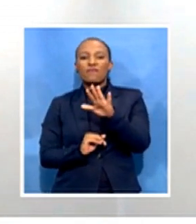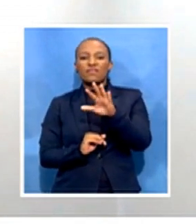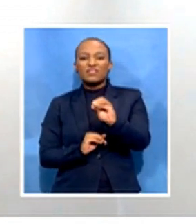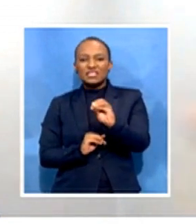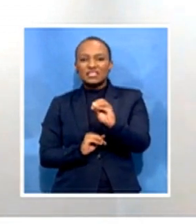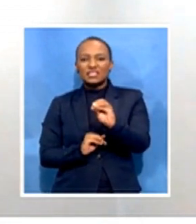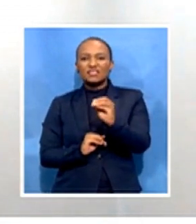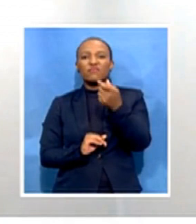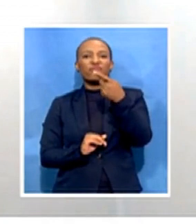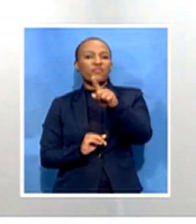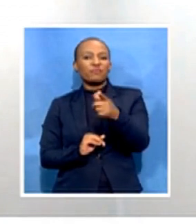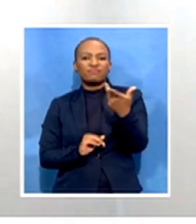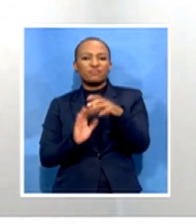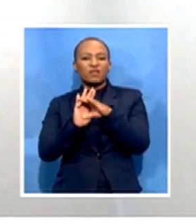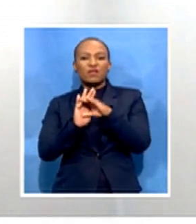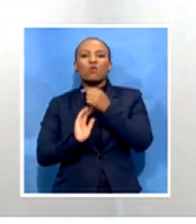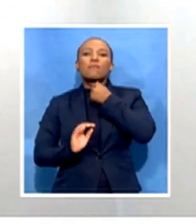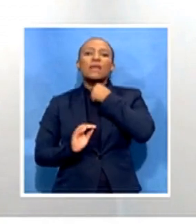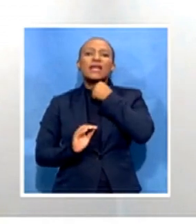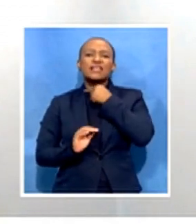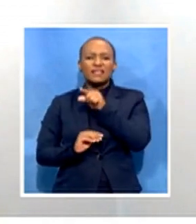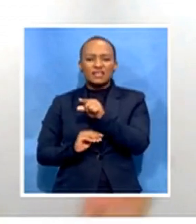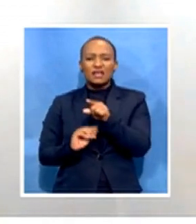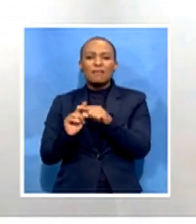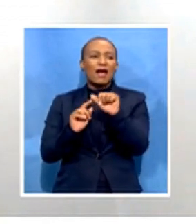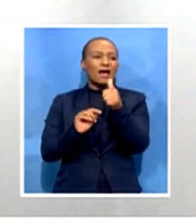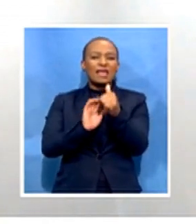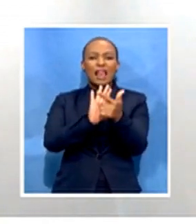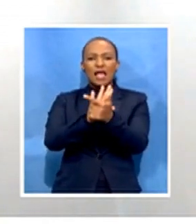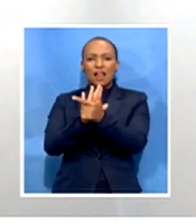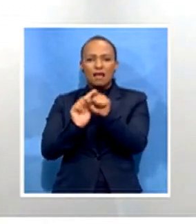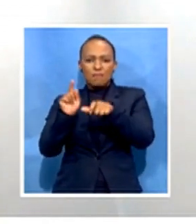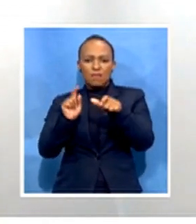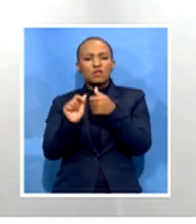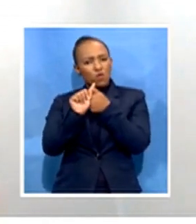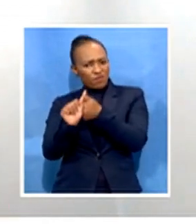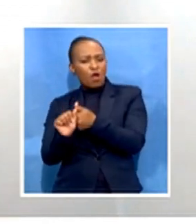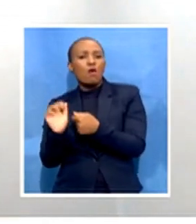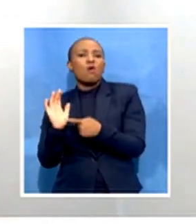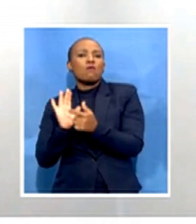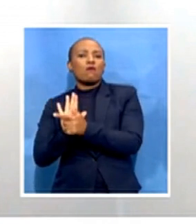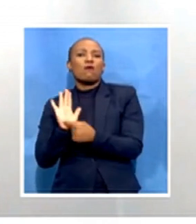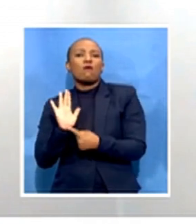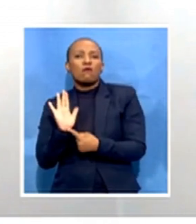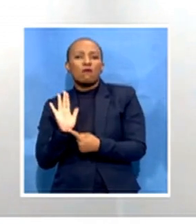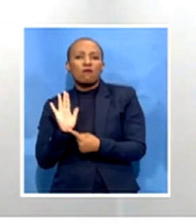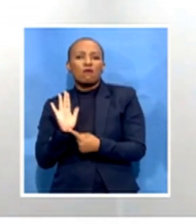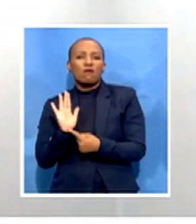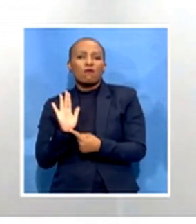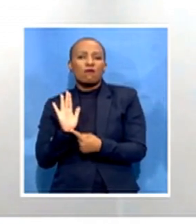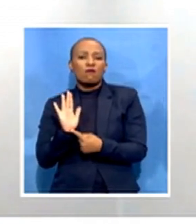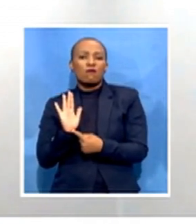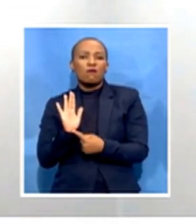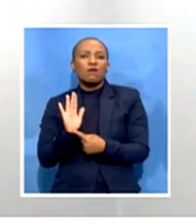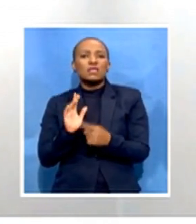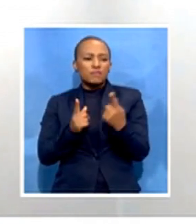brandy, all the legal guys will do that, and so too will the illicit guys. We've also got a system